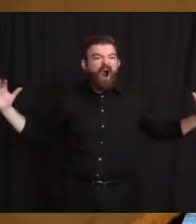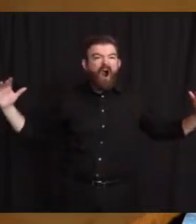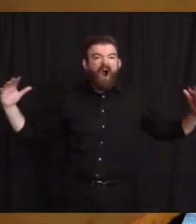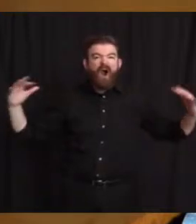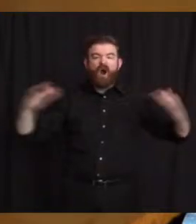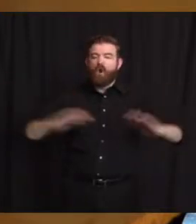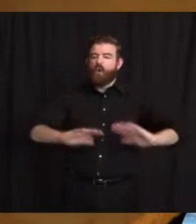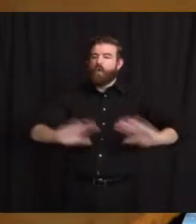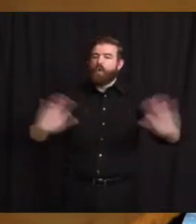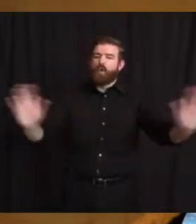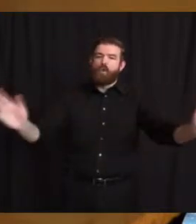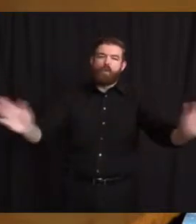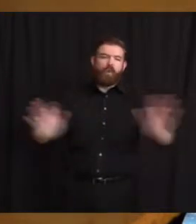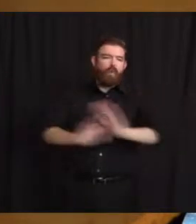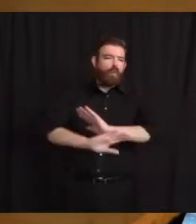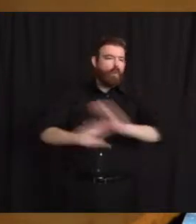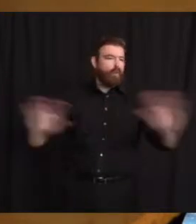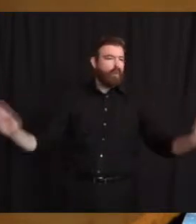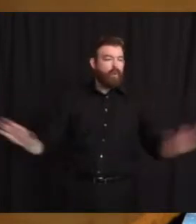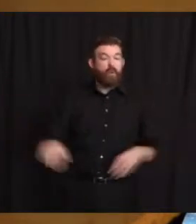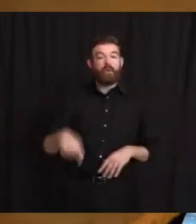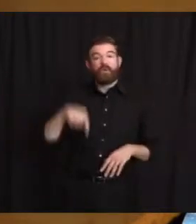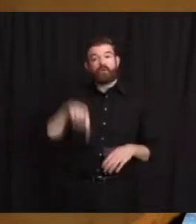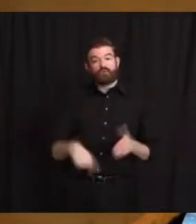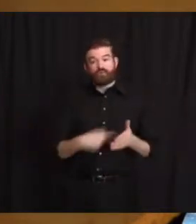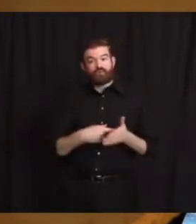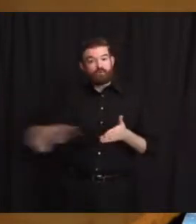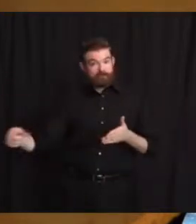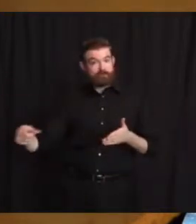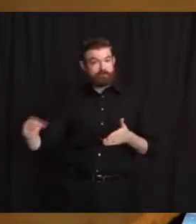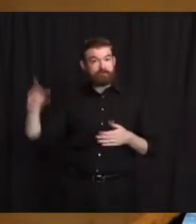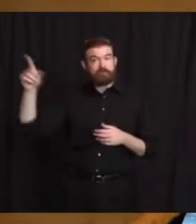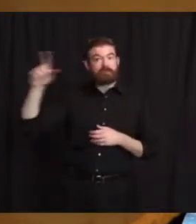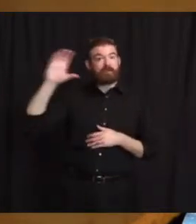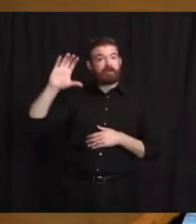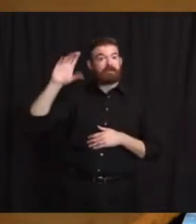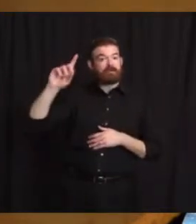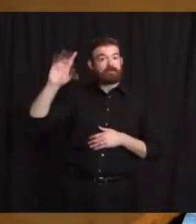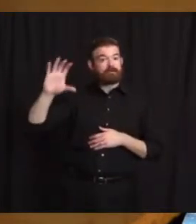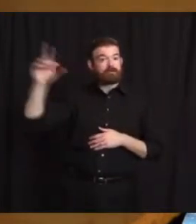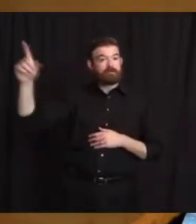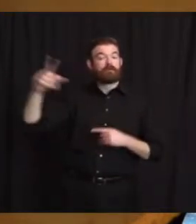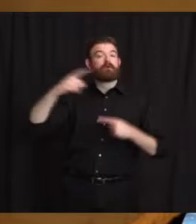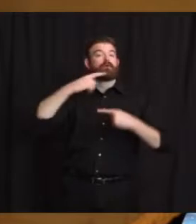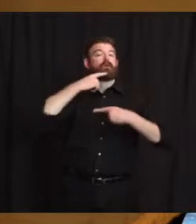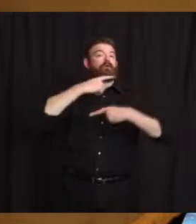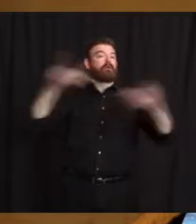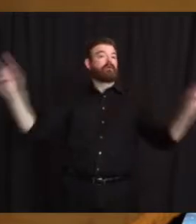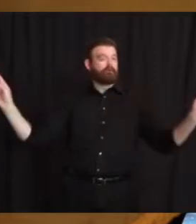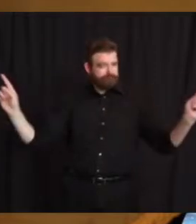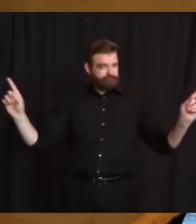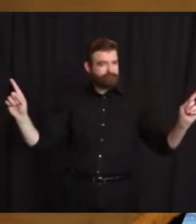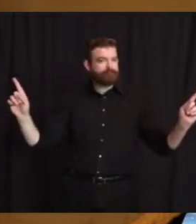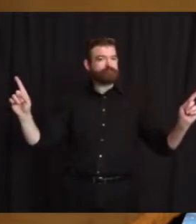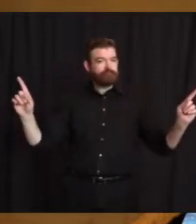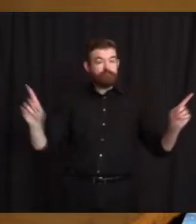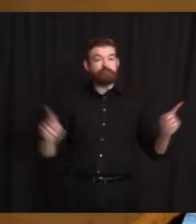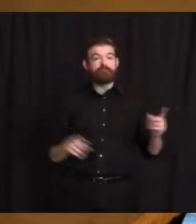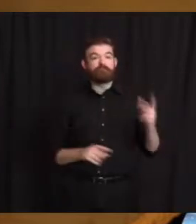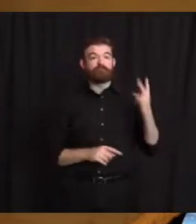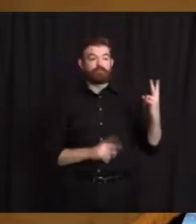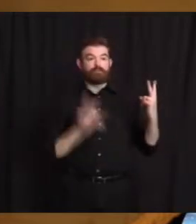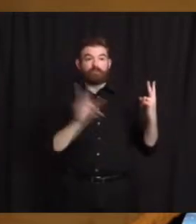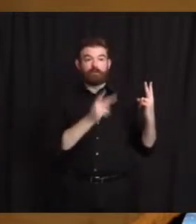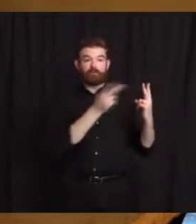CDC released a report that examined the cascading impact of 2 ill individuals who